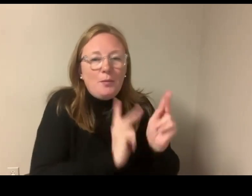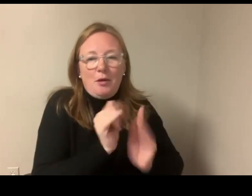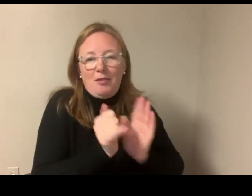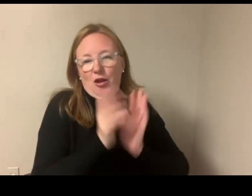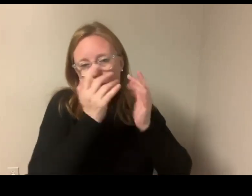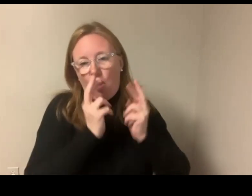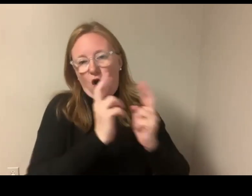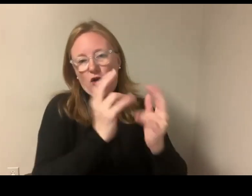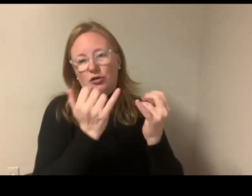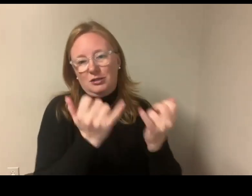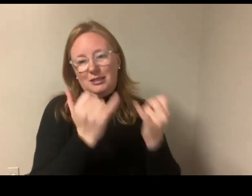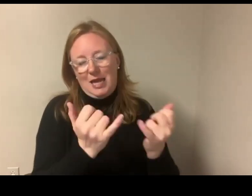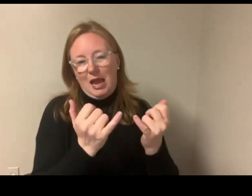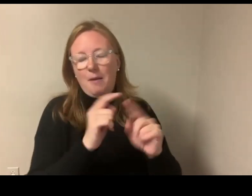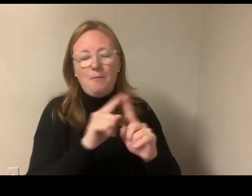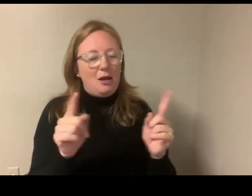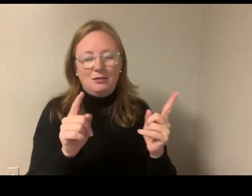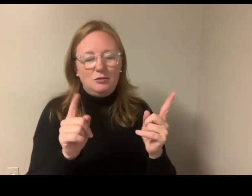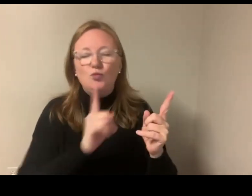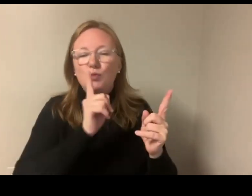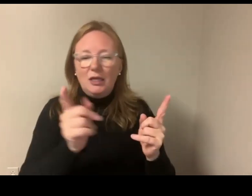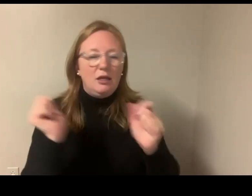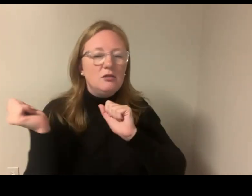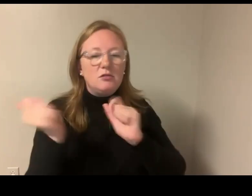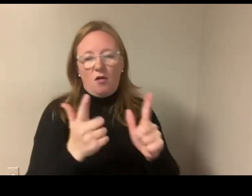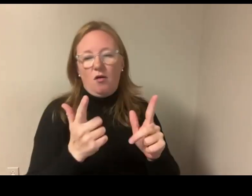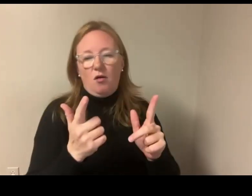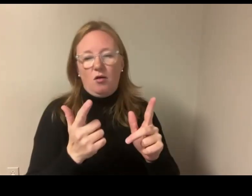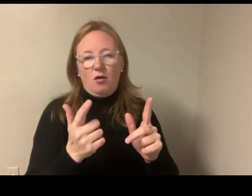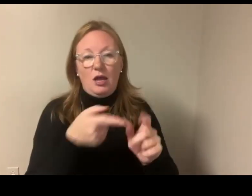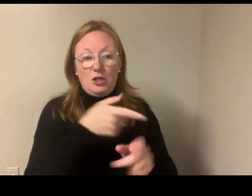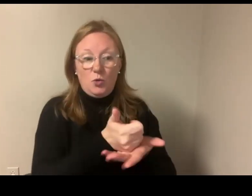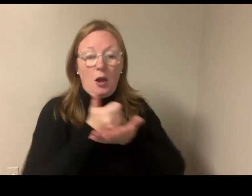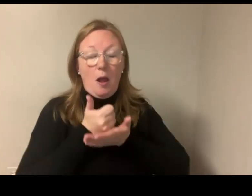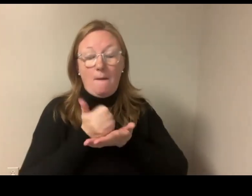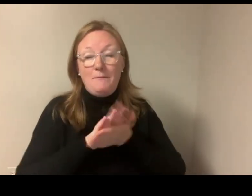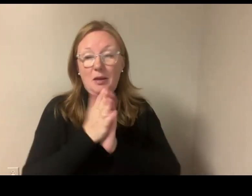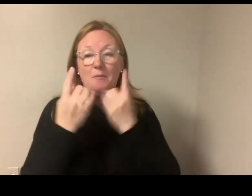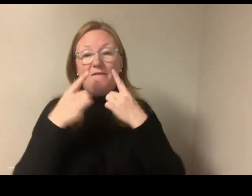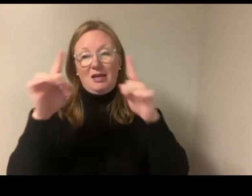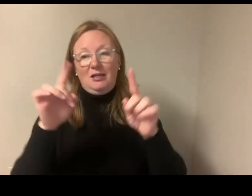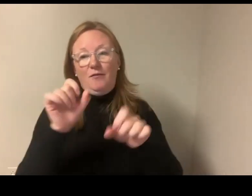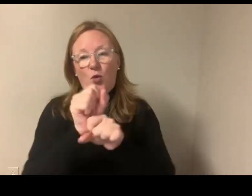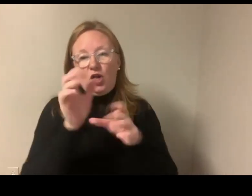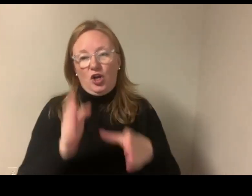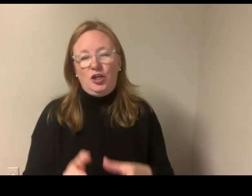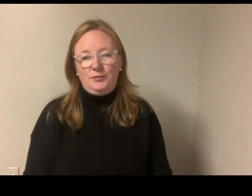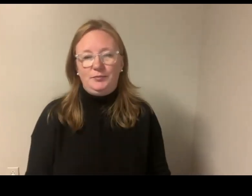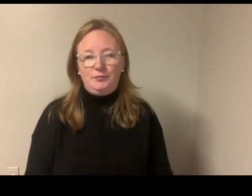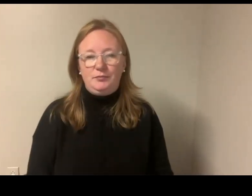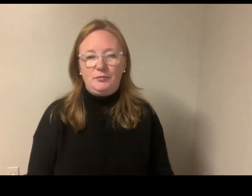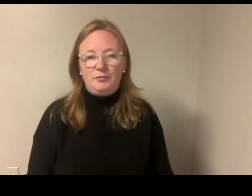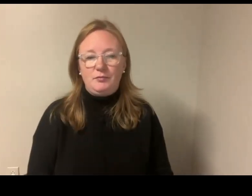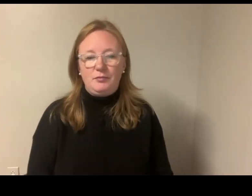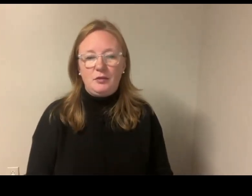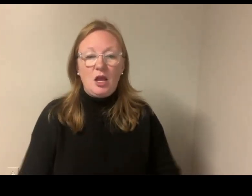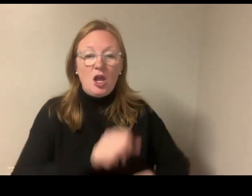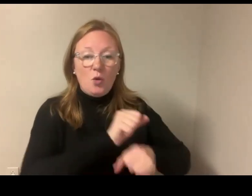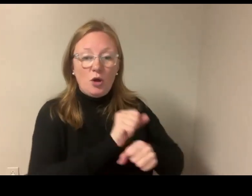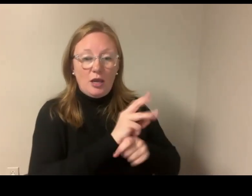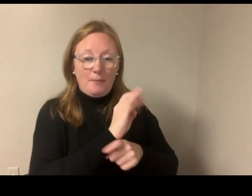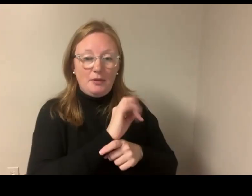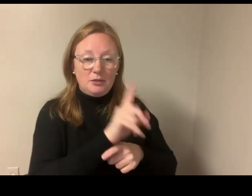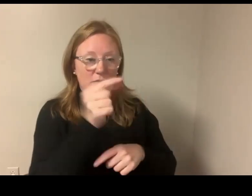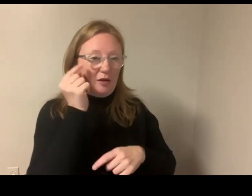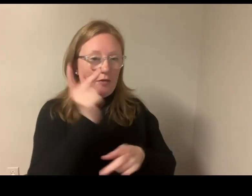make it a strong organization and truly make it effective. And I always, working in municipal government, I know that people